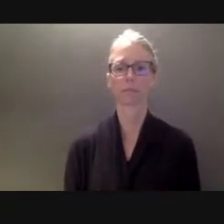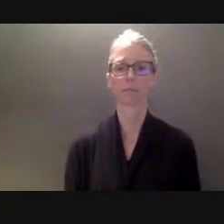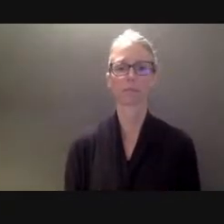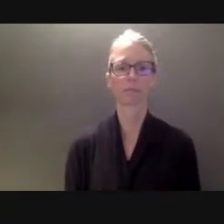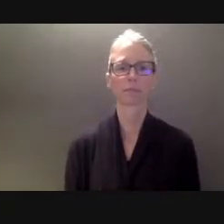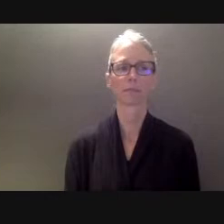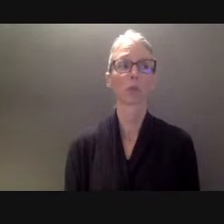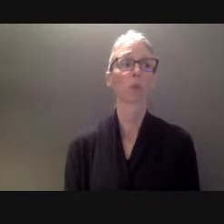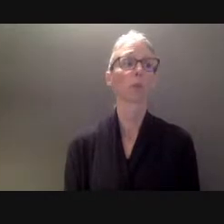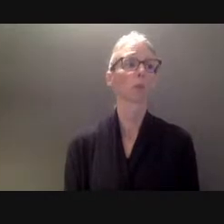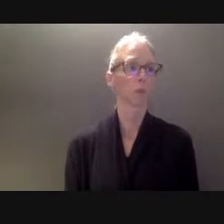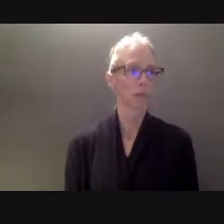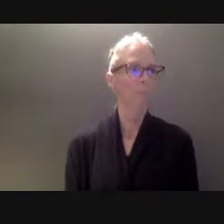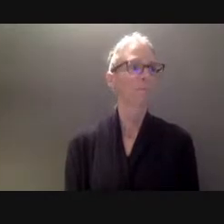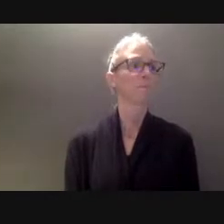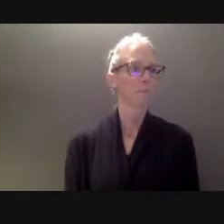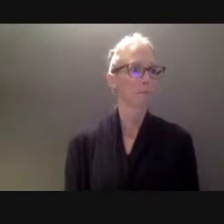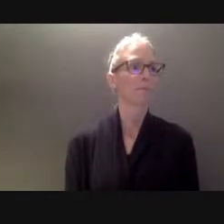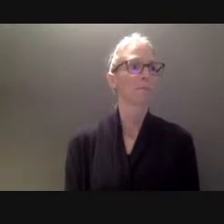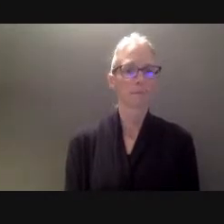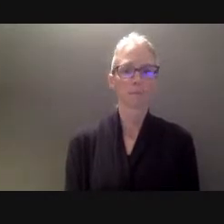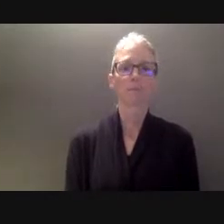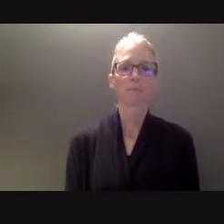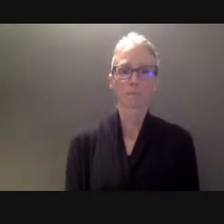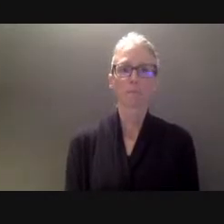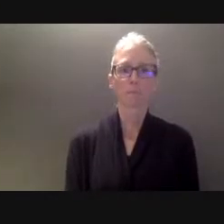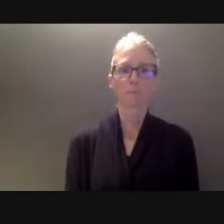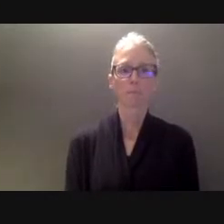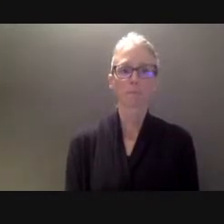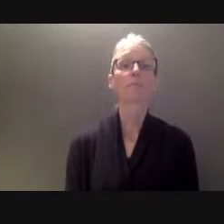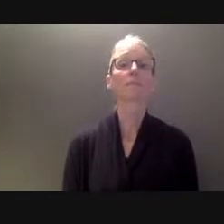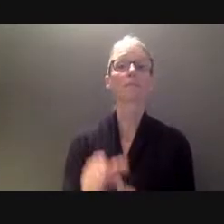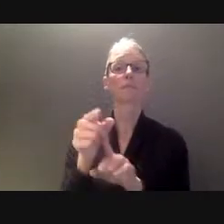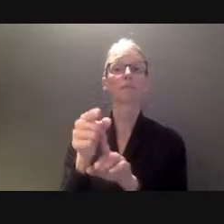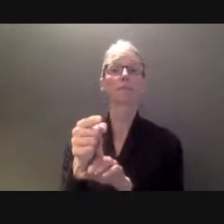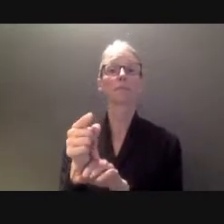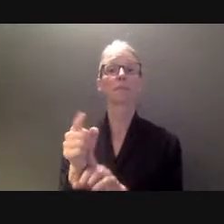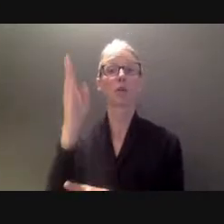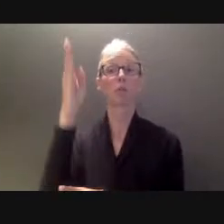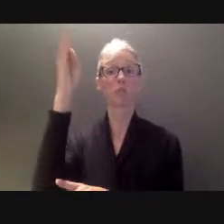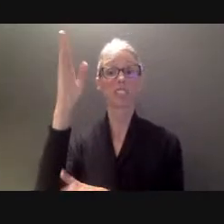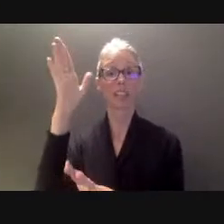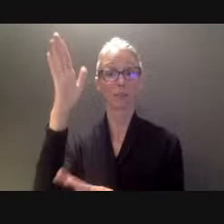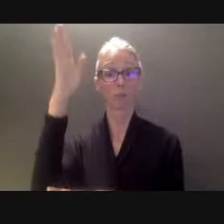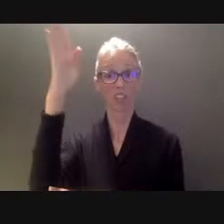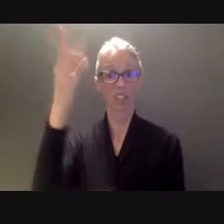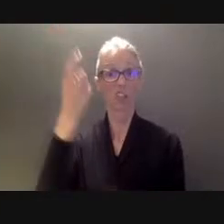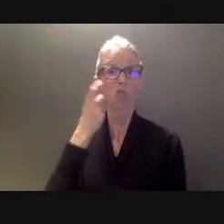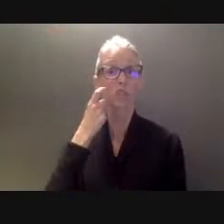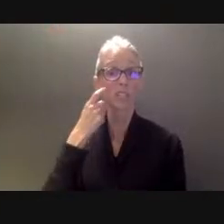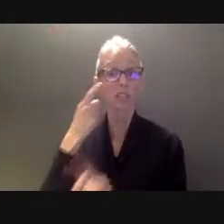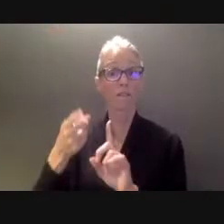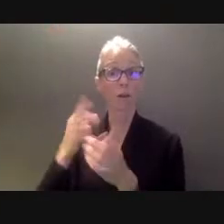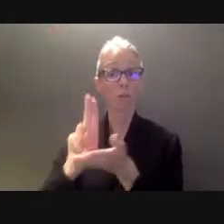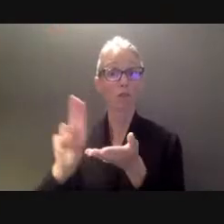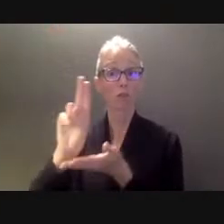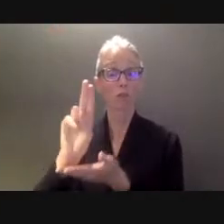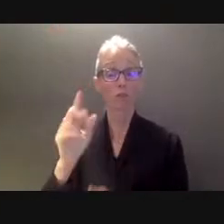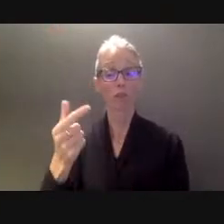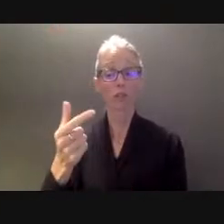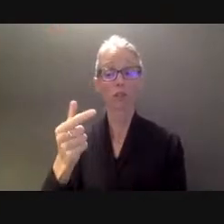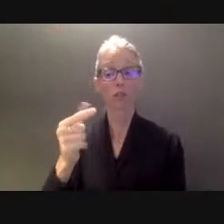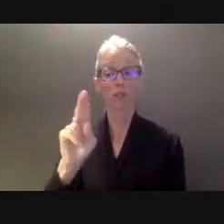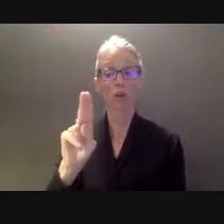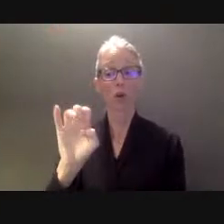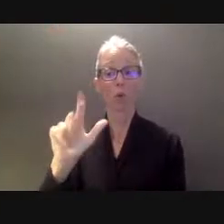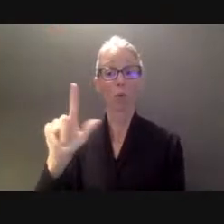So yeah, I think we've got that Guelph link coming into the chat, and we can probably leave